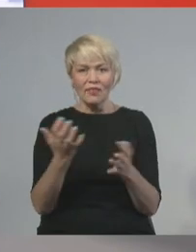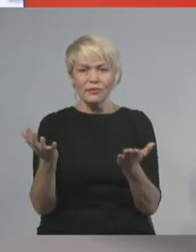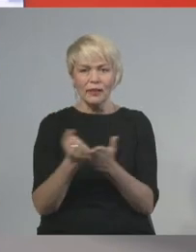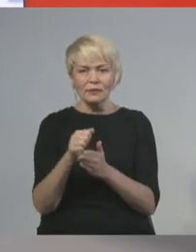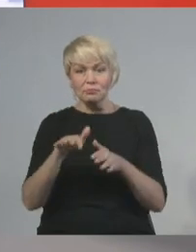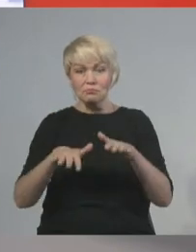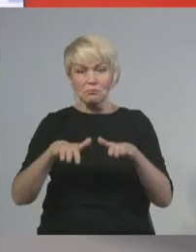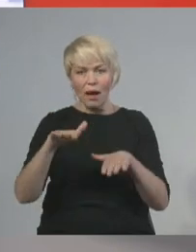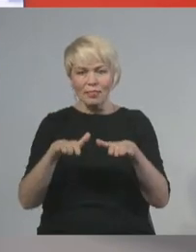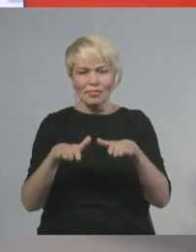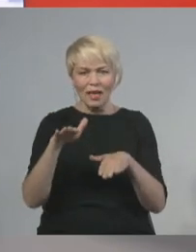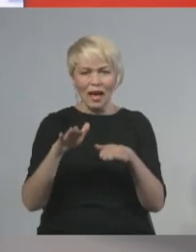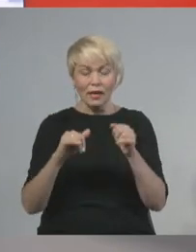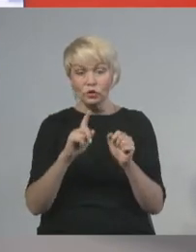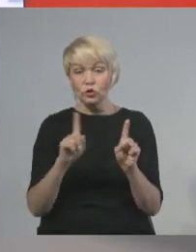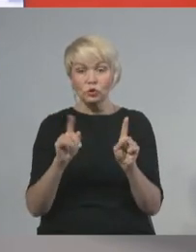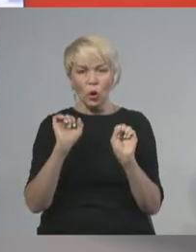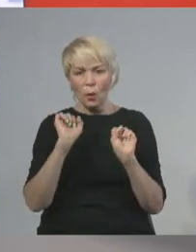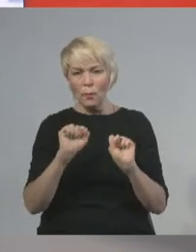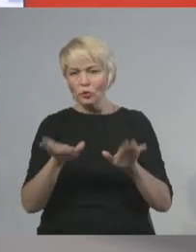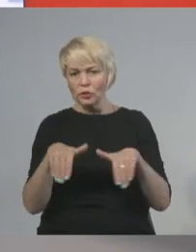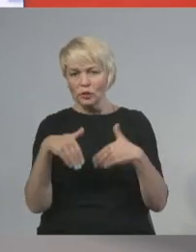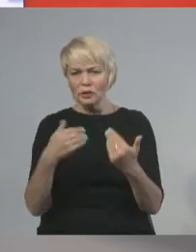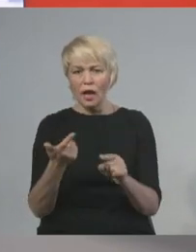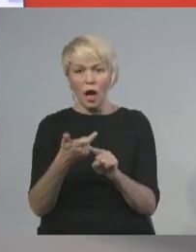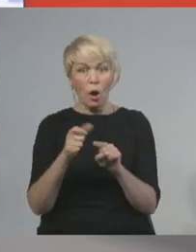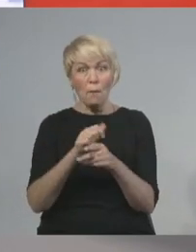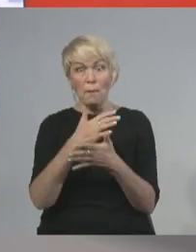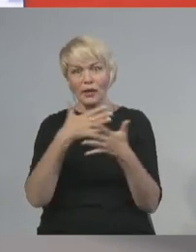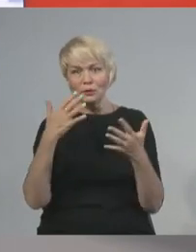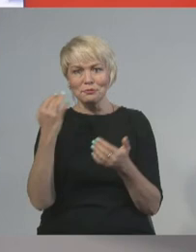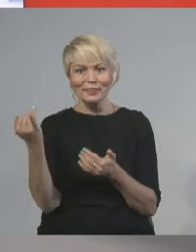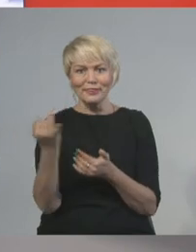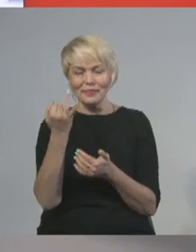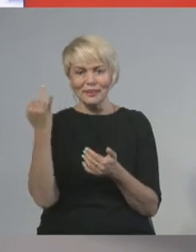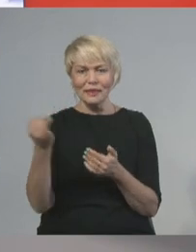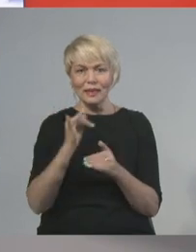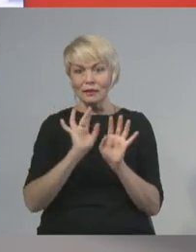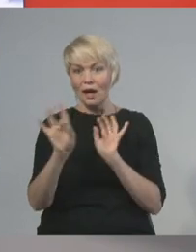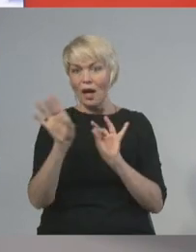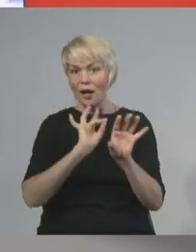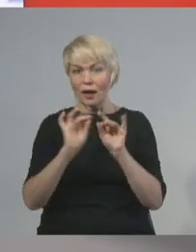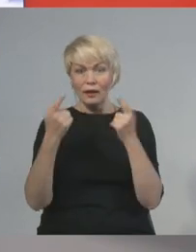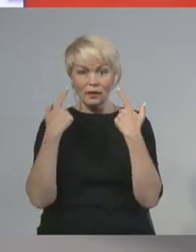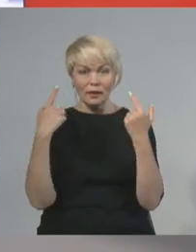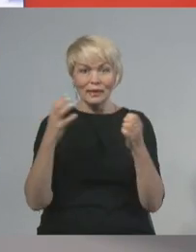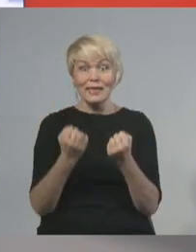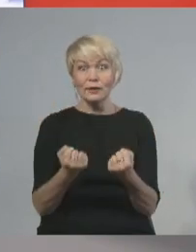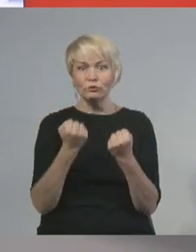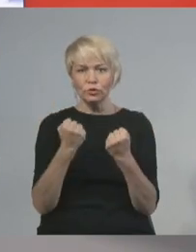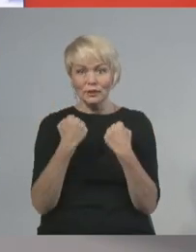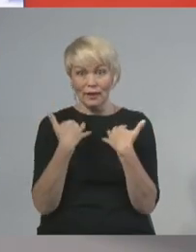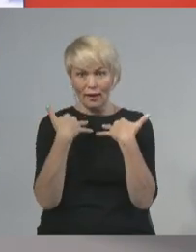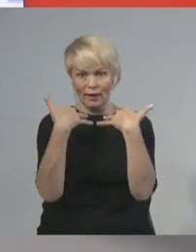company at agencies and you are to stick to the balance that you can create